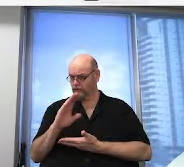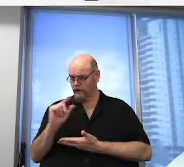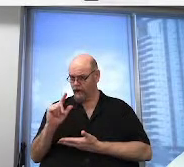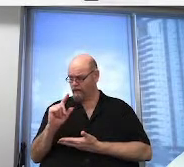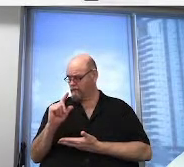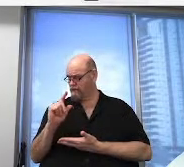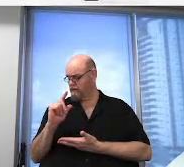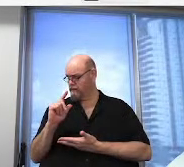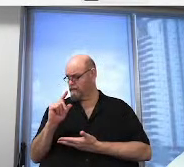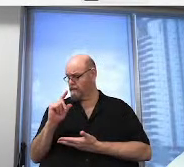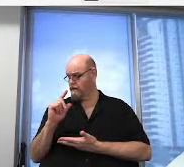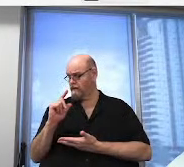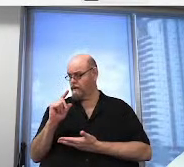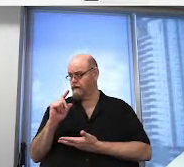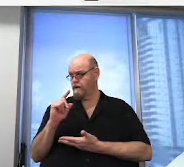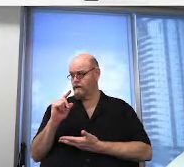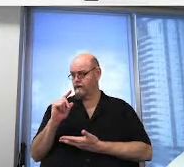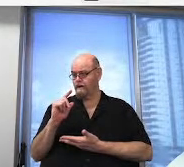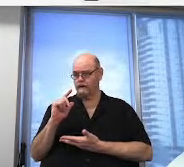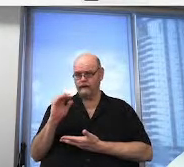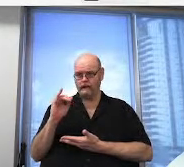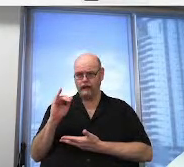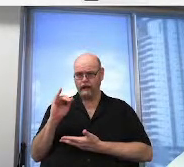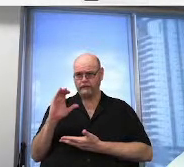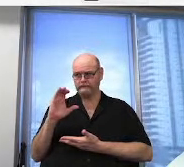Did I pronounce that correctly? The